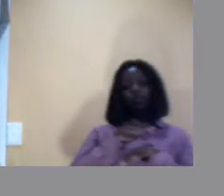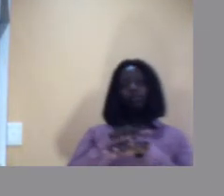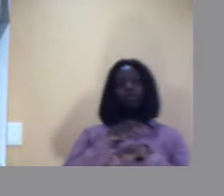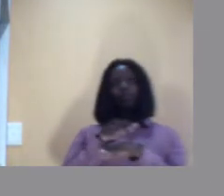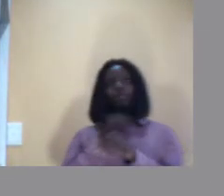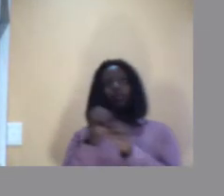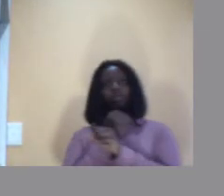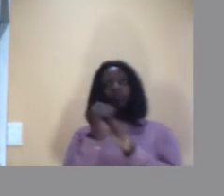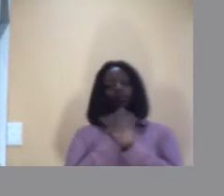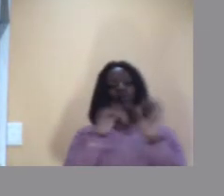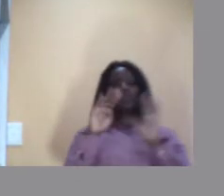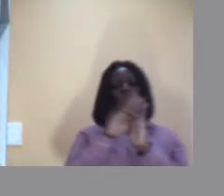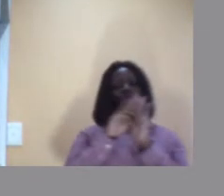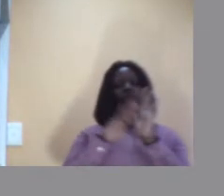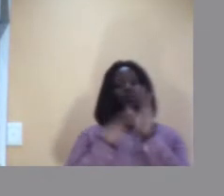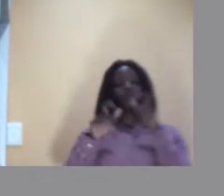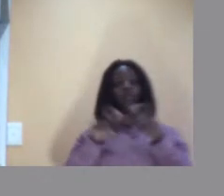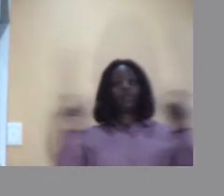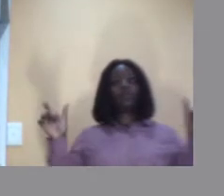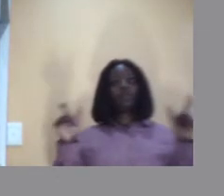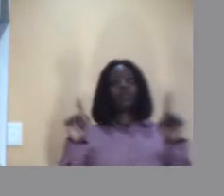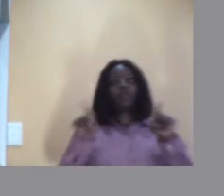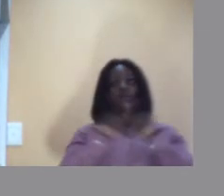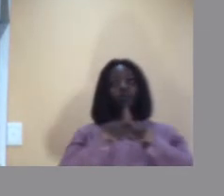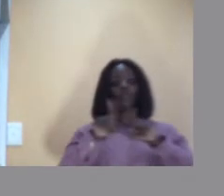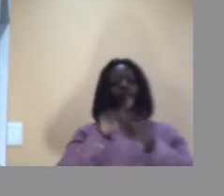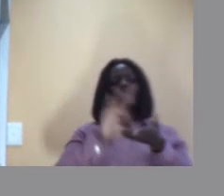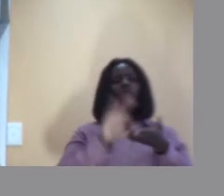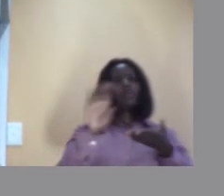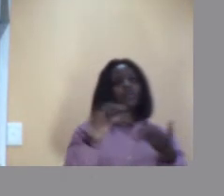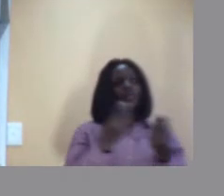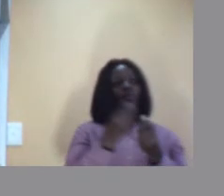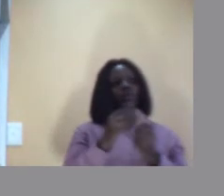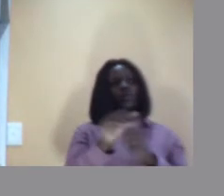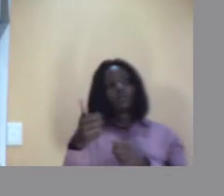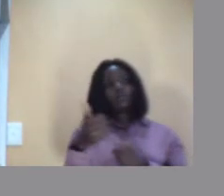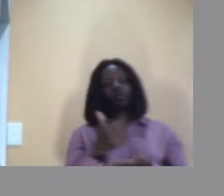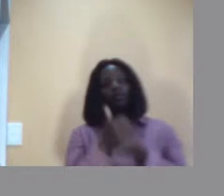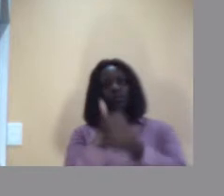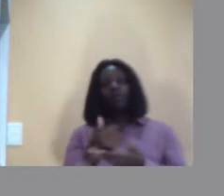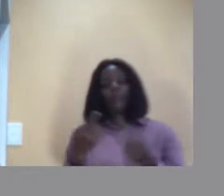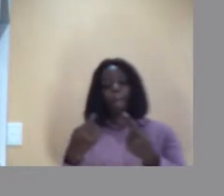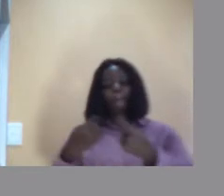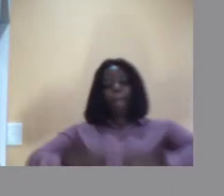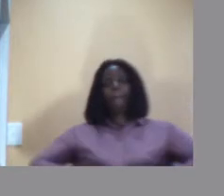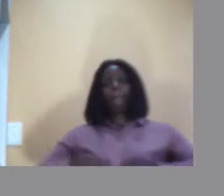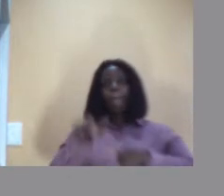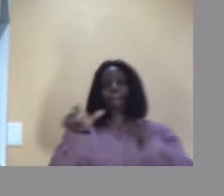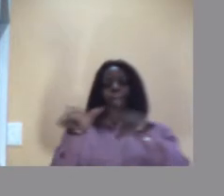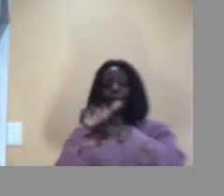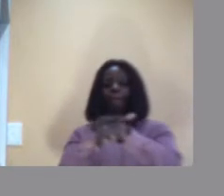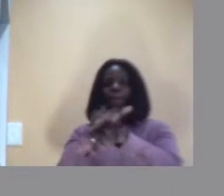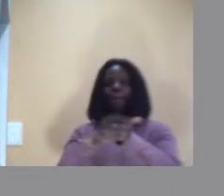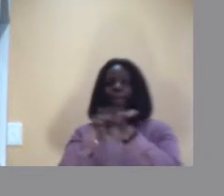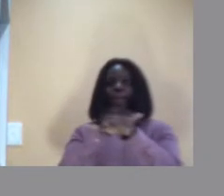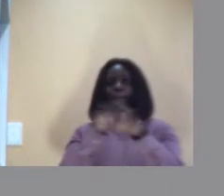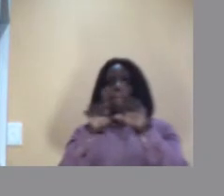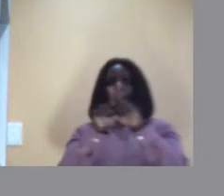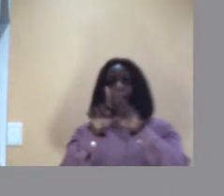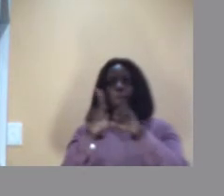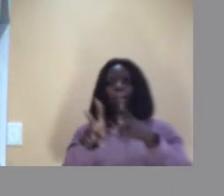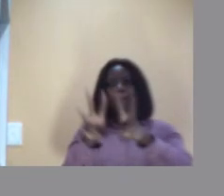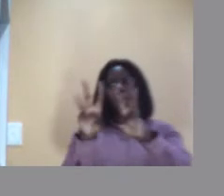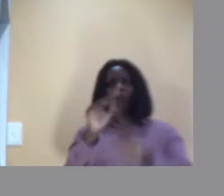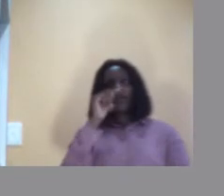of subsidy, grant, and other aid. Assistance for farmers came from in the same shape of